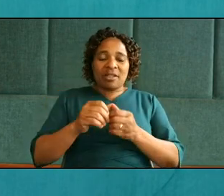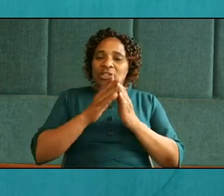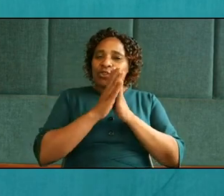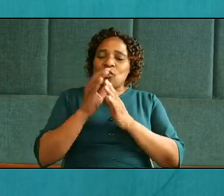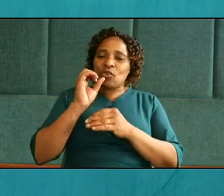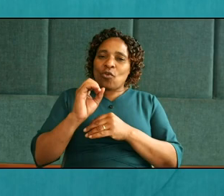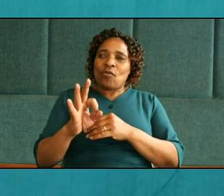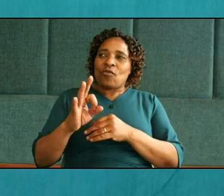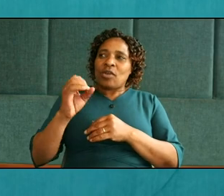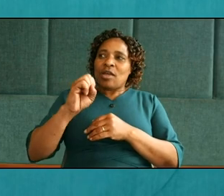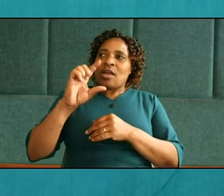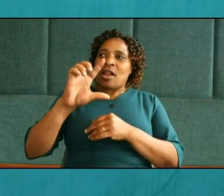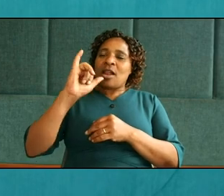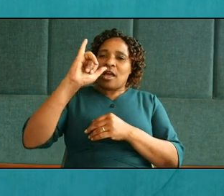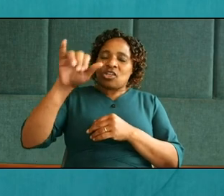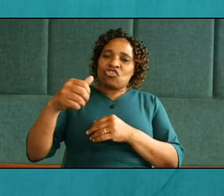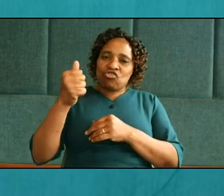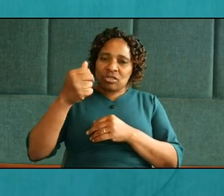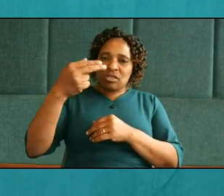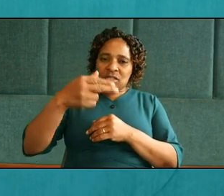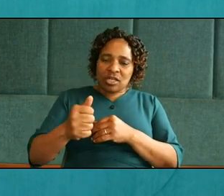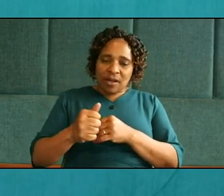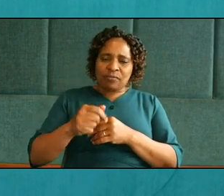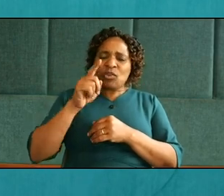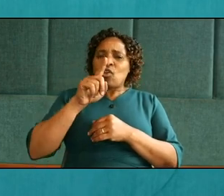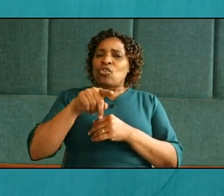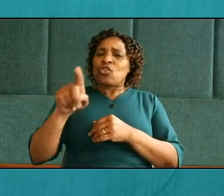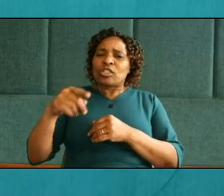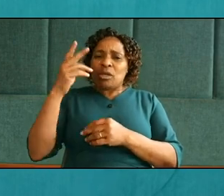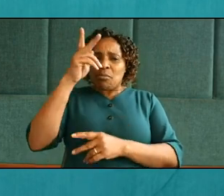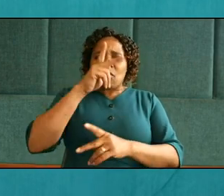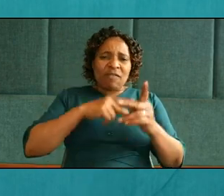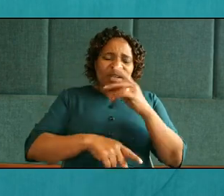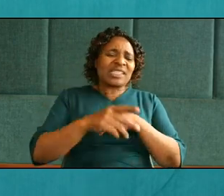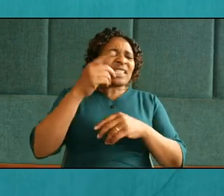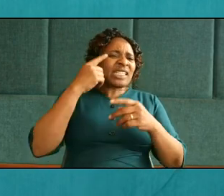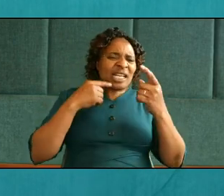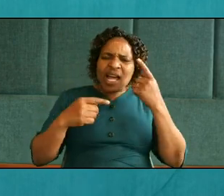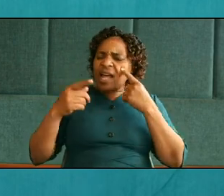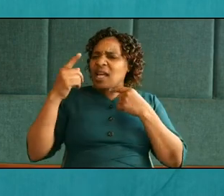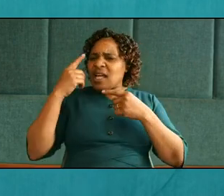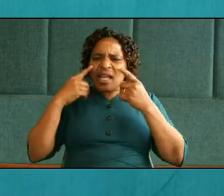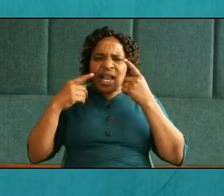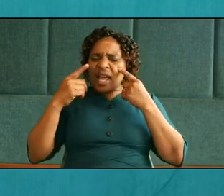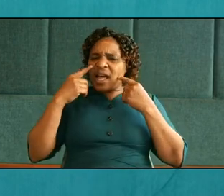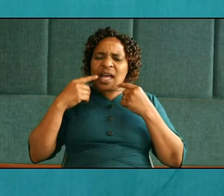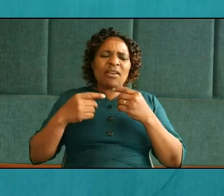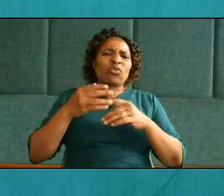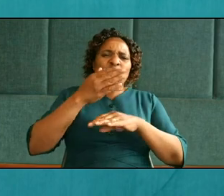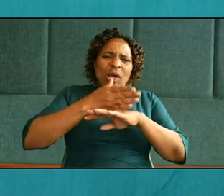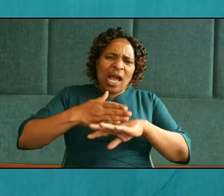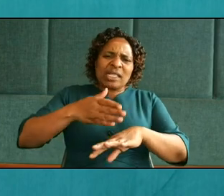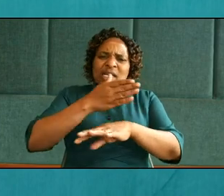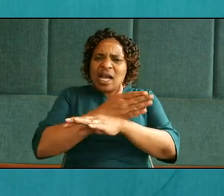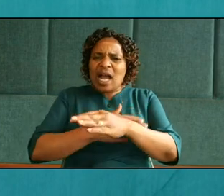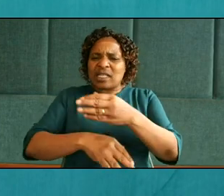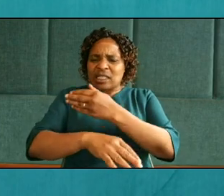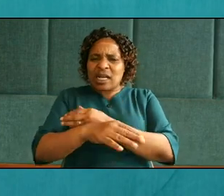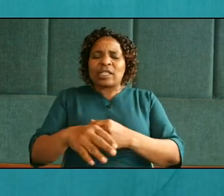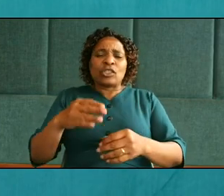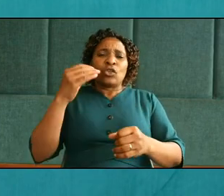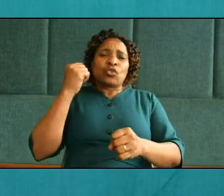Elijah and the prophets of Baal, those prophets had to cry out, they had to cut themselves, they had to do